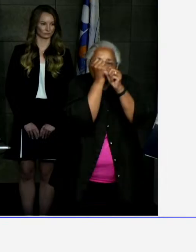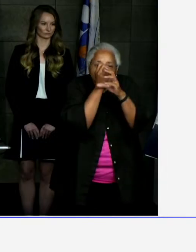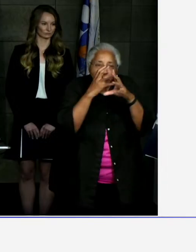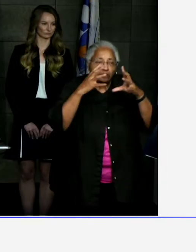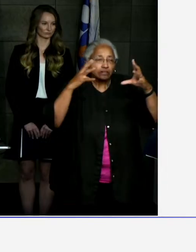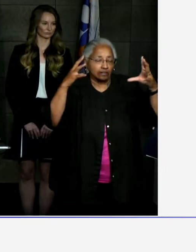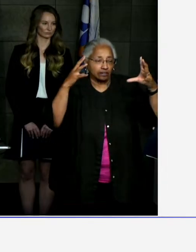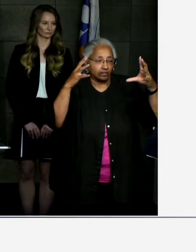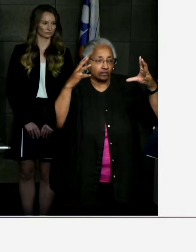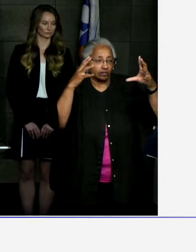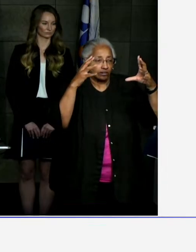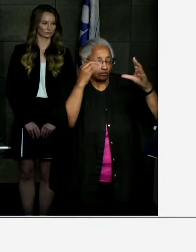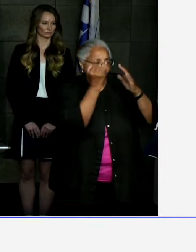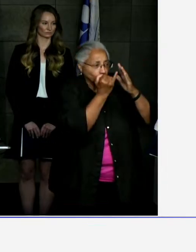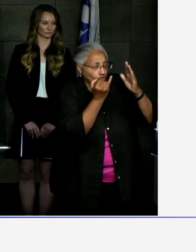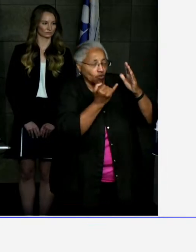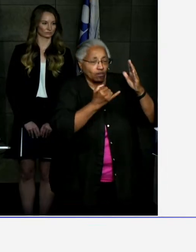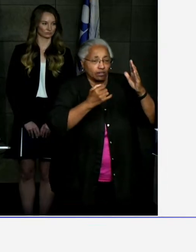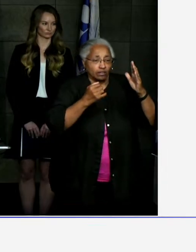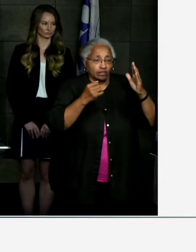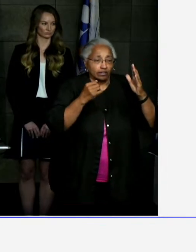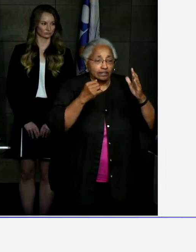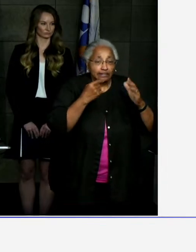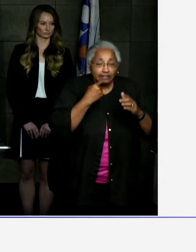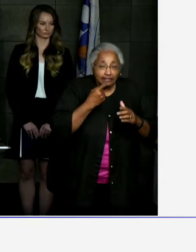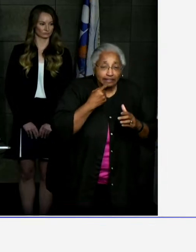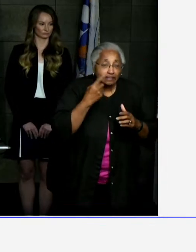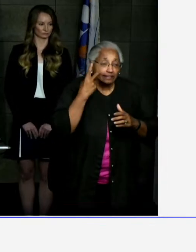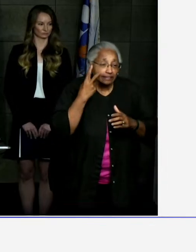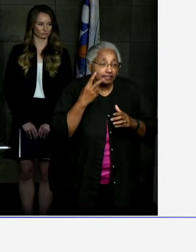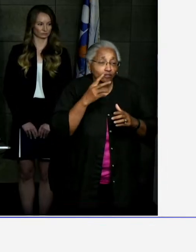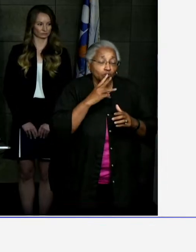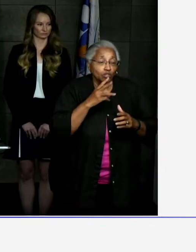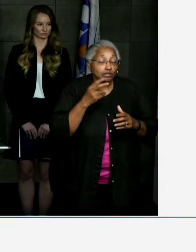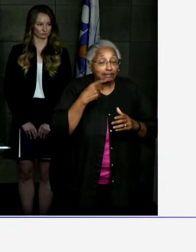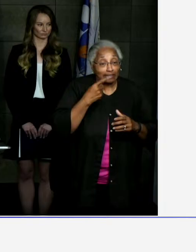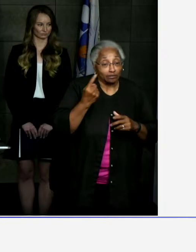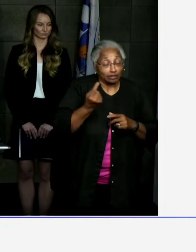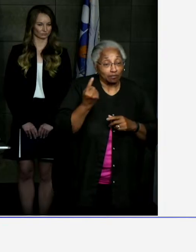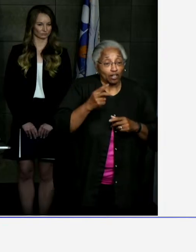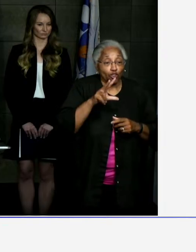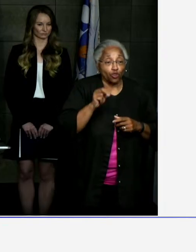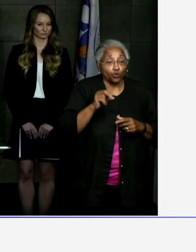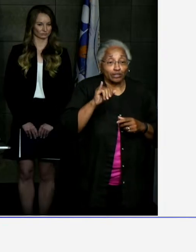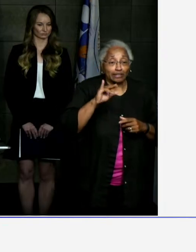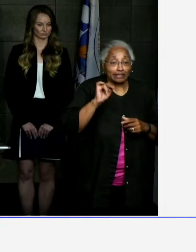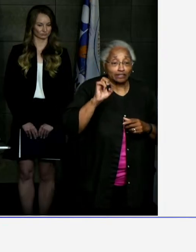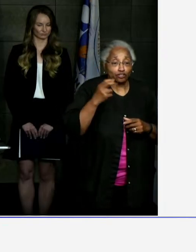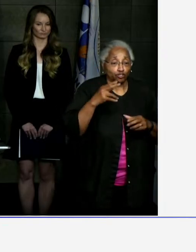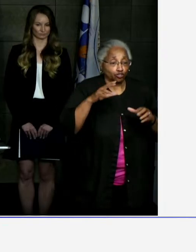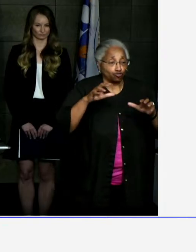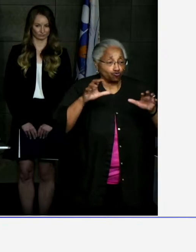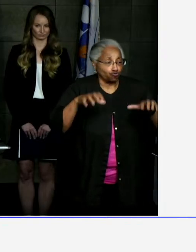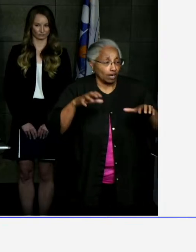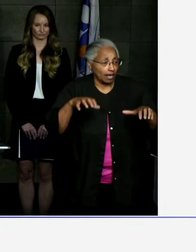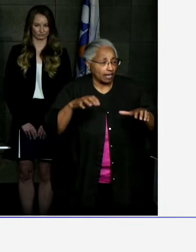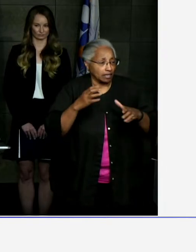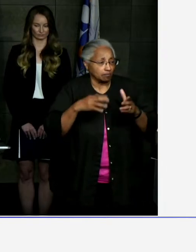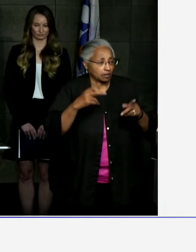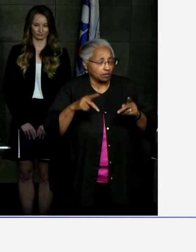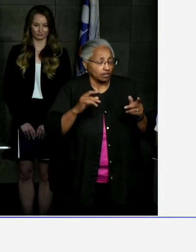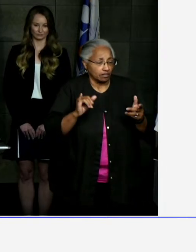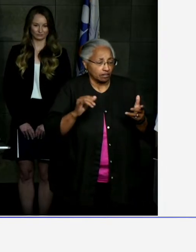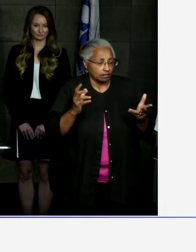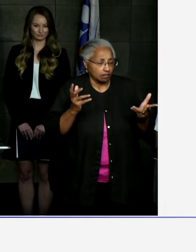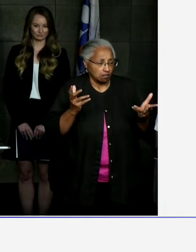the water is going to look, that makes a difference. Because if you tell somebody it's going to be 30 inches of rain, well, fine, what does that do? I don't, right?